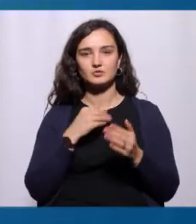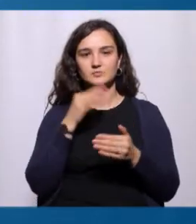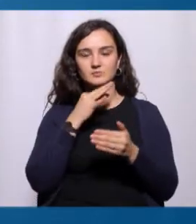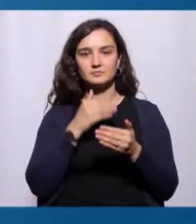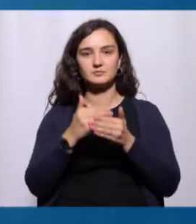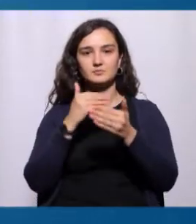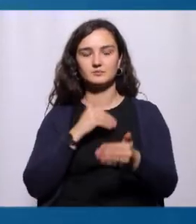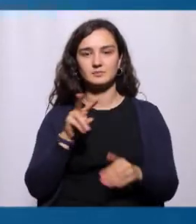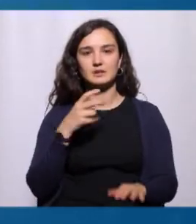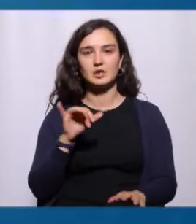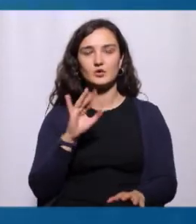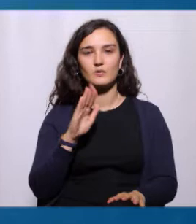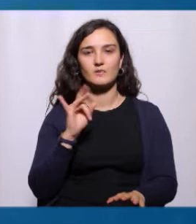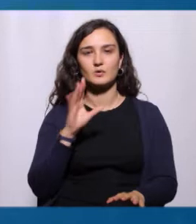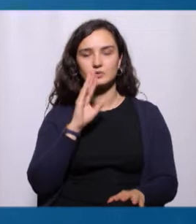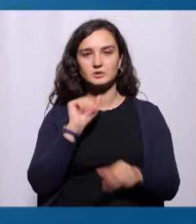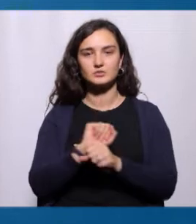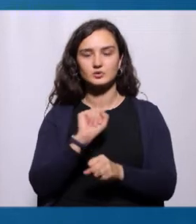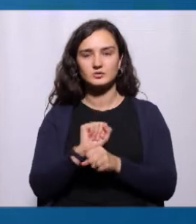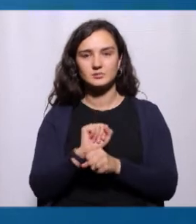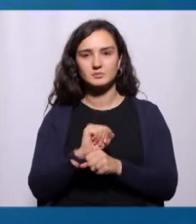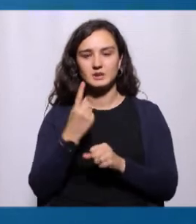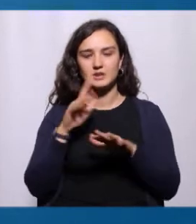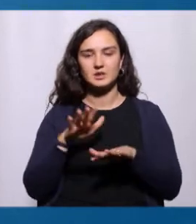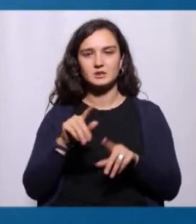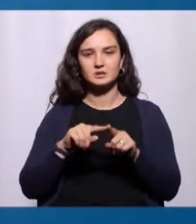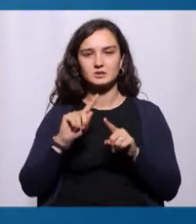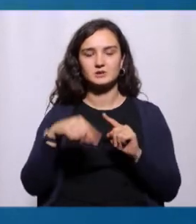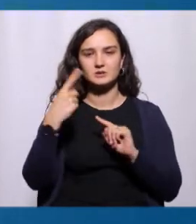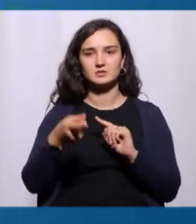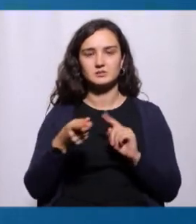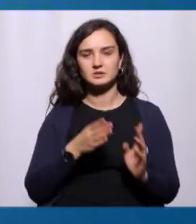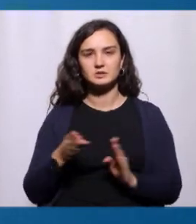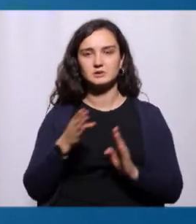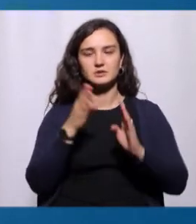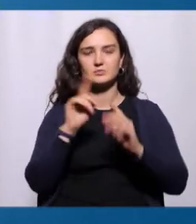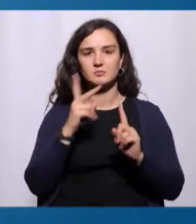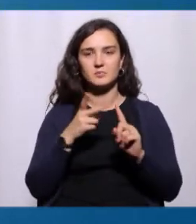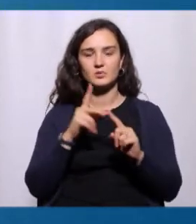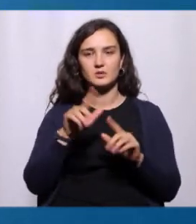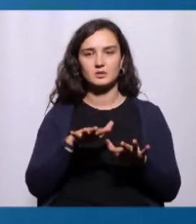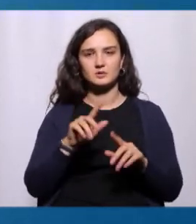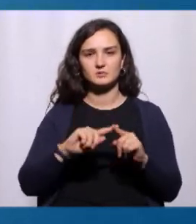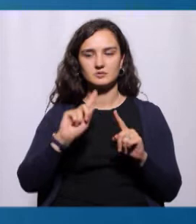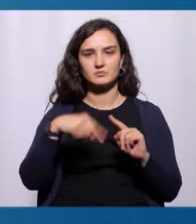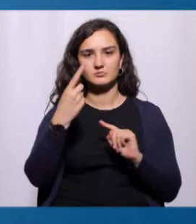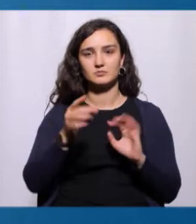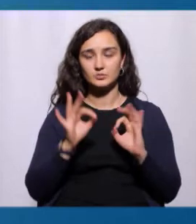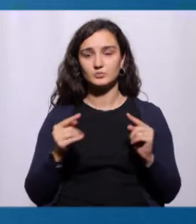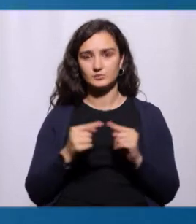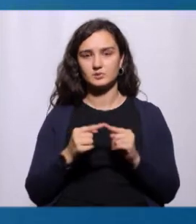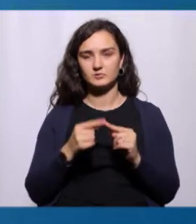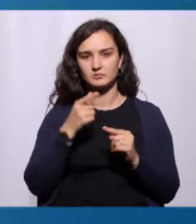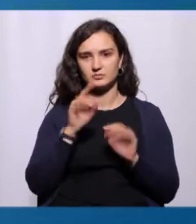earlier. A layover is when you stop in one place on the way to another place. Absolutely right,